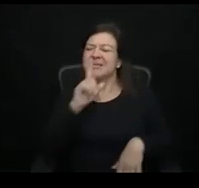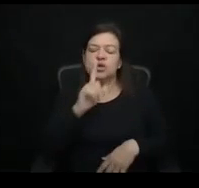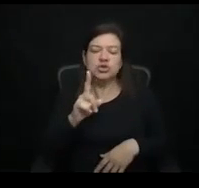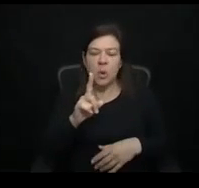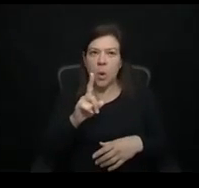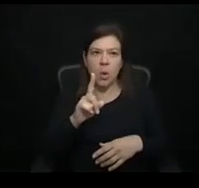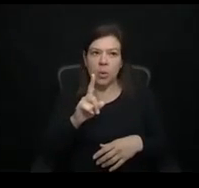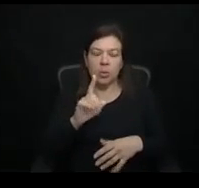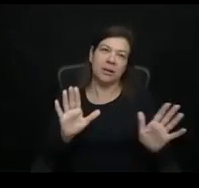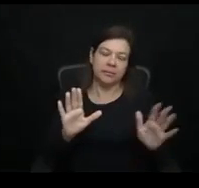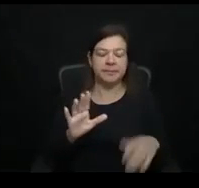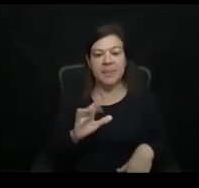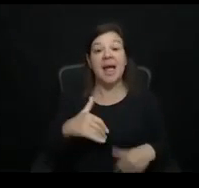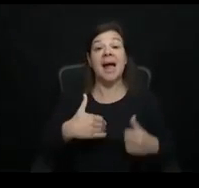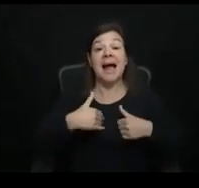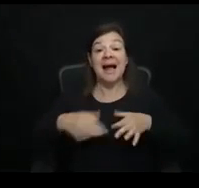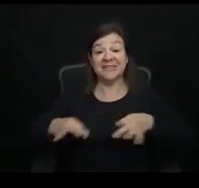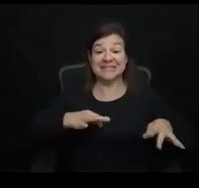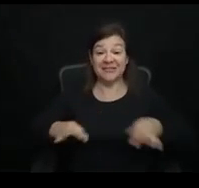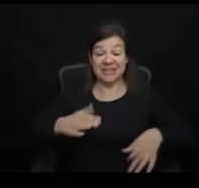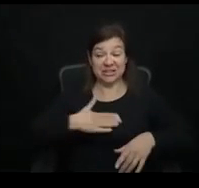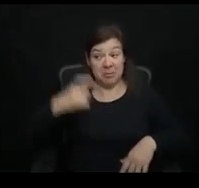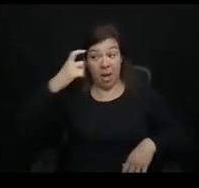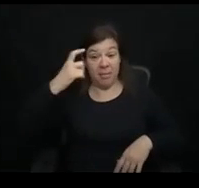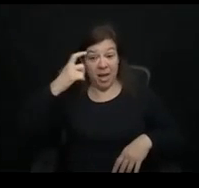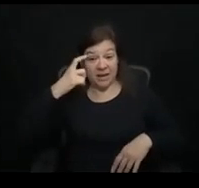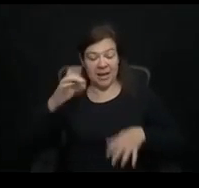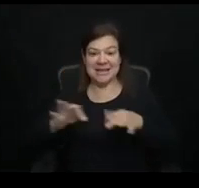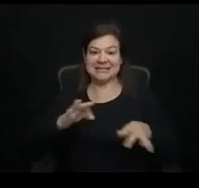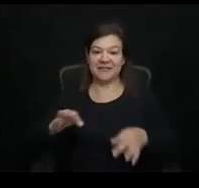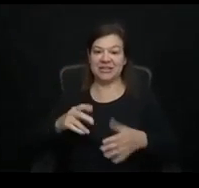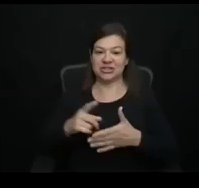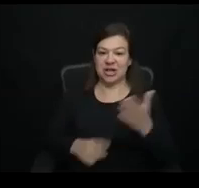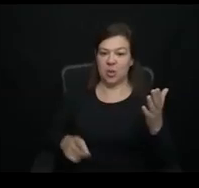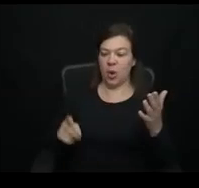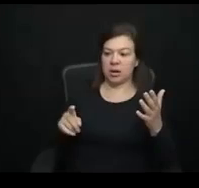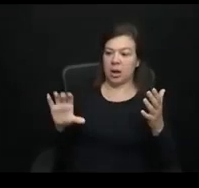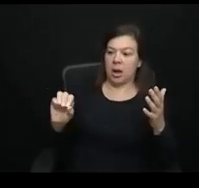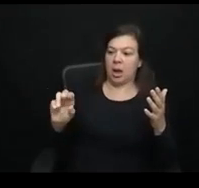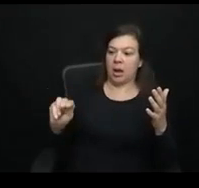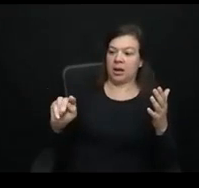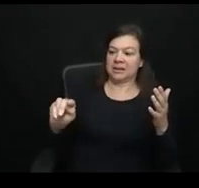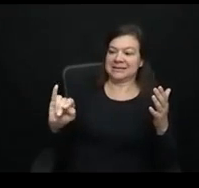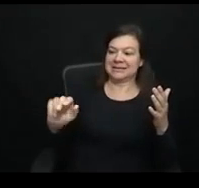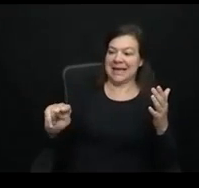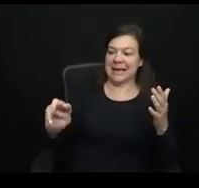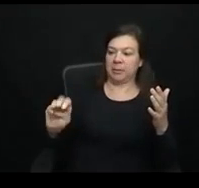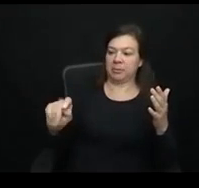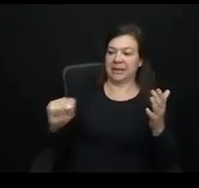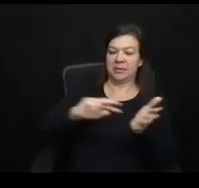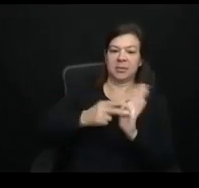There is a definition in my mind, and there's I'm sure a definition of what containment means, a dictionary definition.